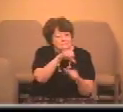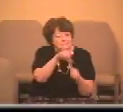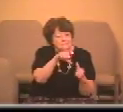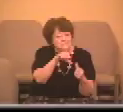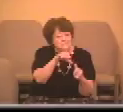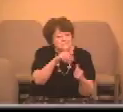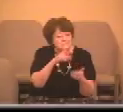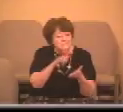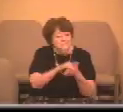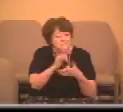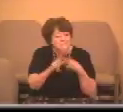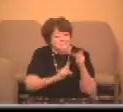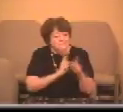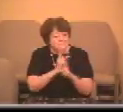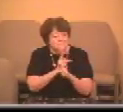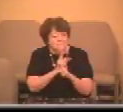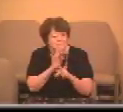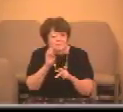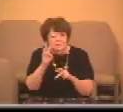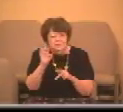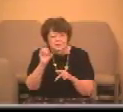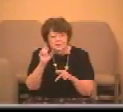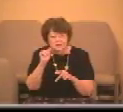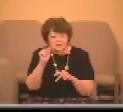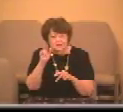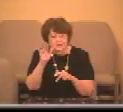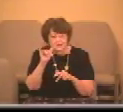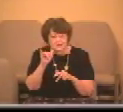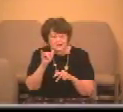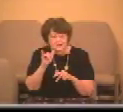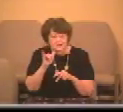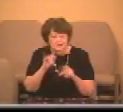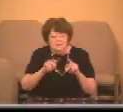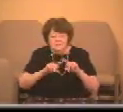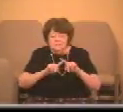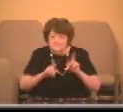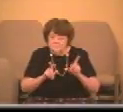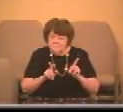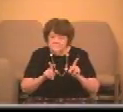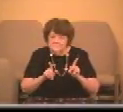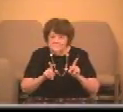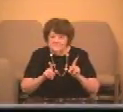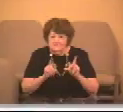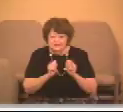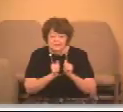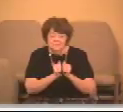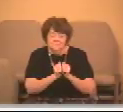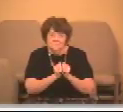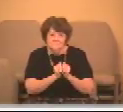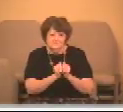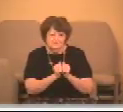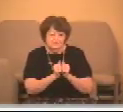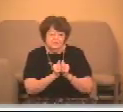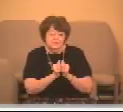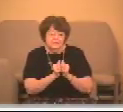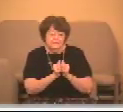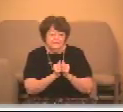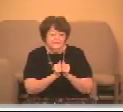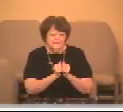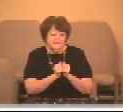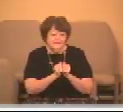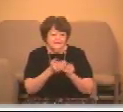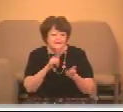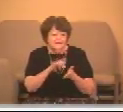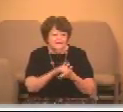This type of weariness looks a little different, doesn't it? This type of weariness comes